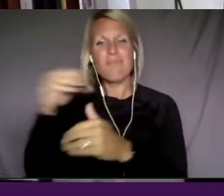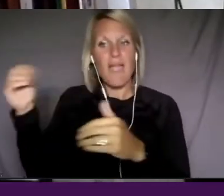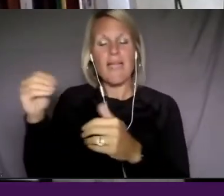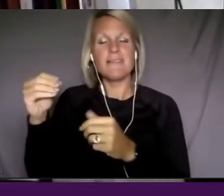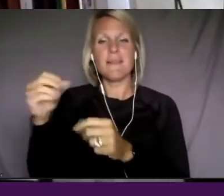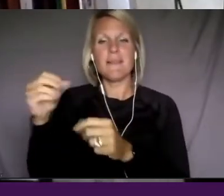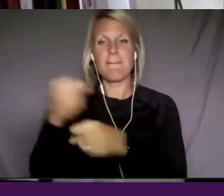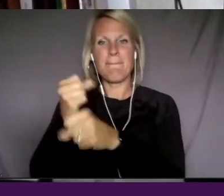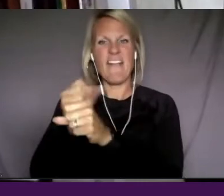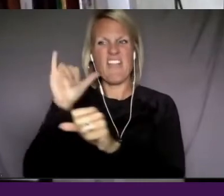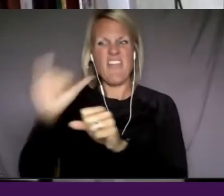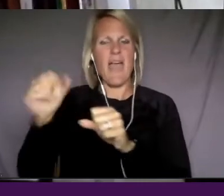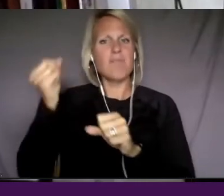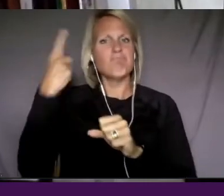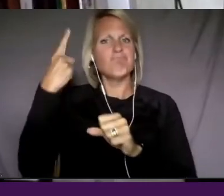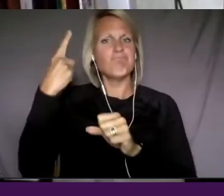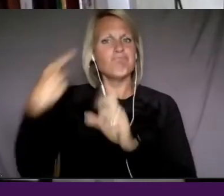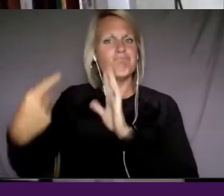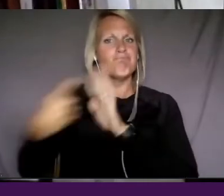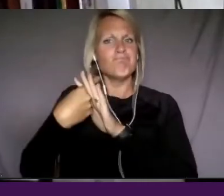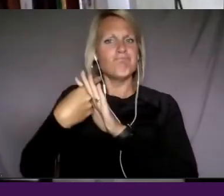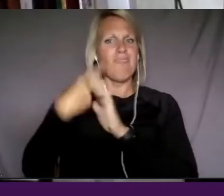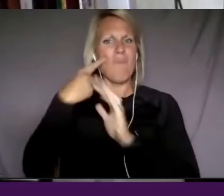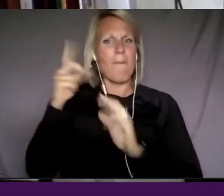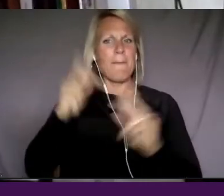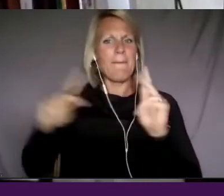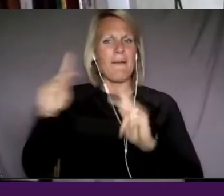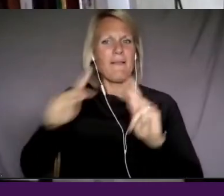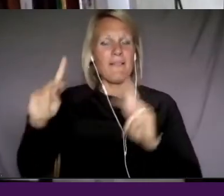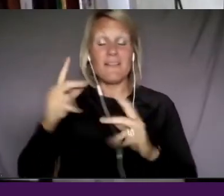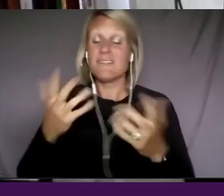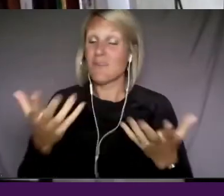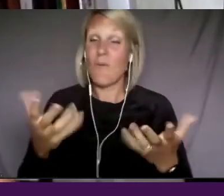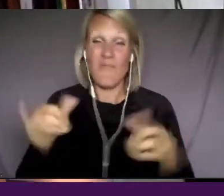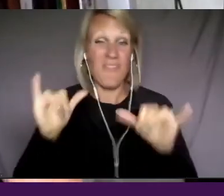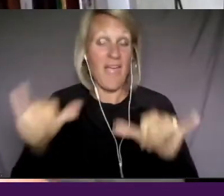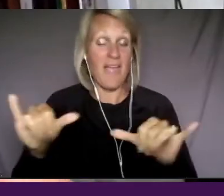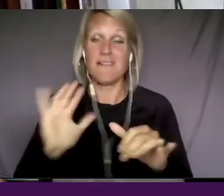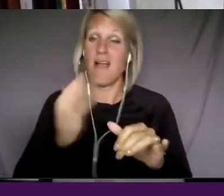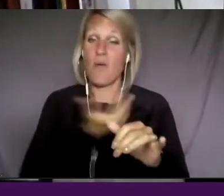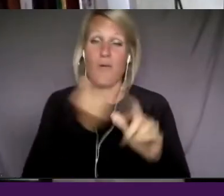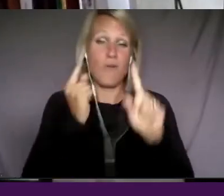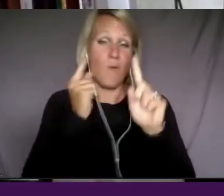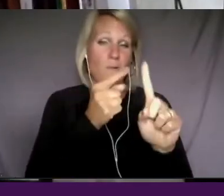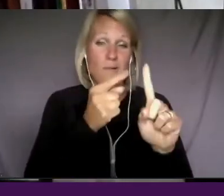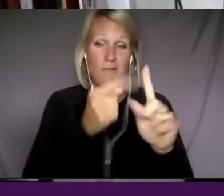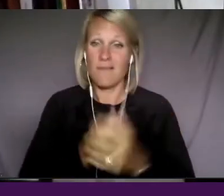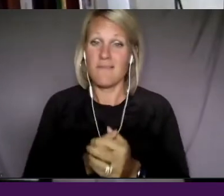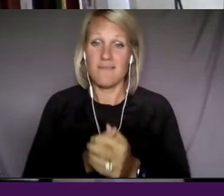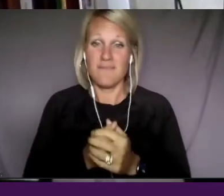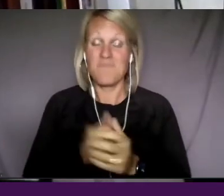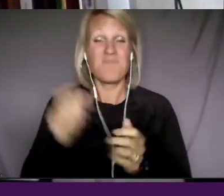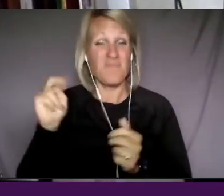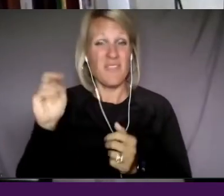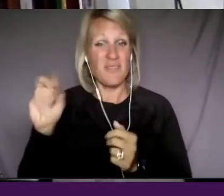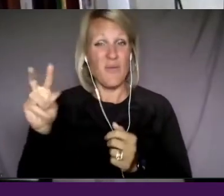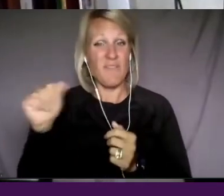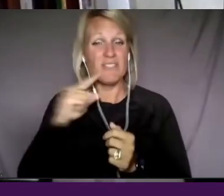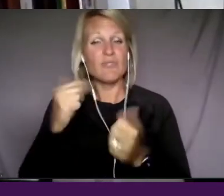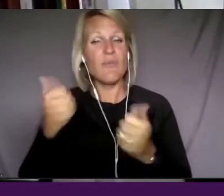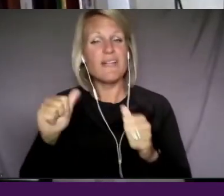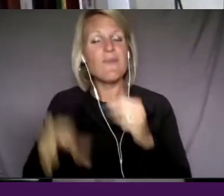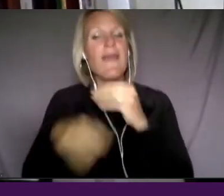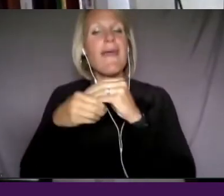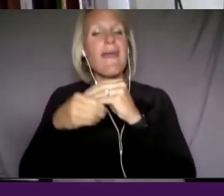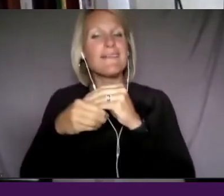resonate for people. And that's, you know, what we're trying to do. It's just, we're trying to add that extra little lens of